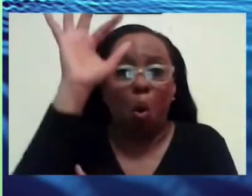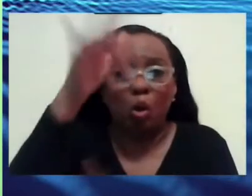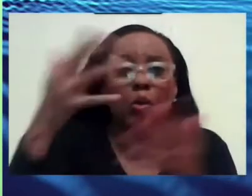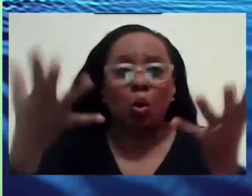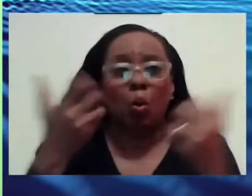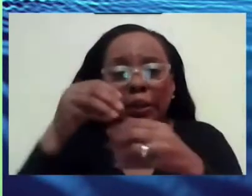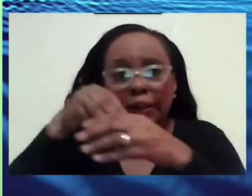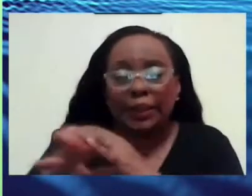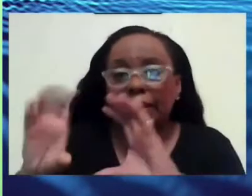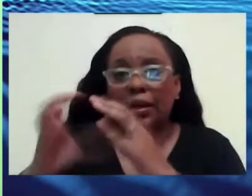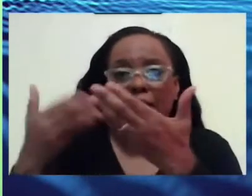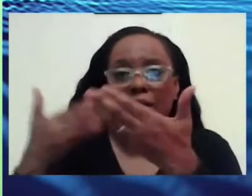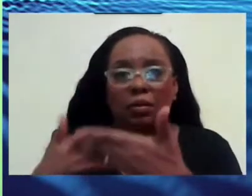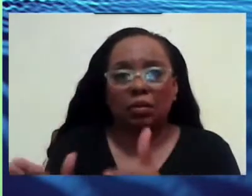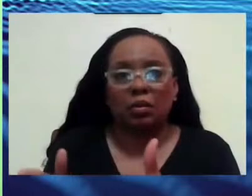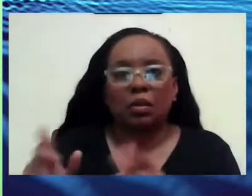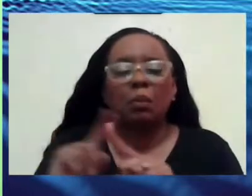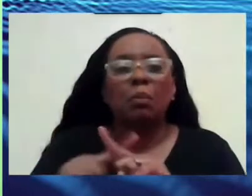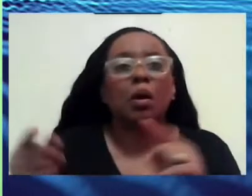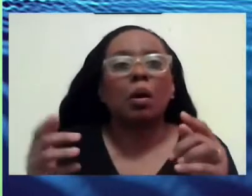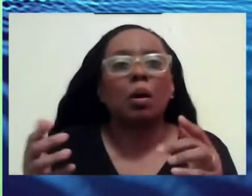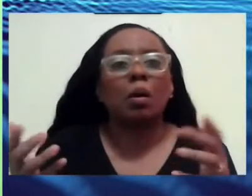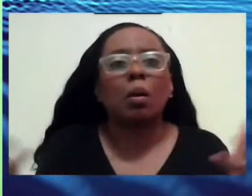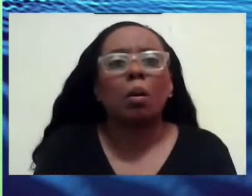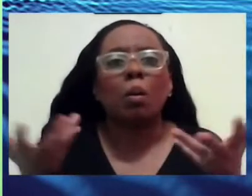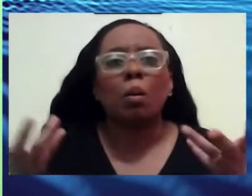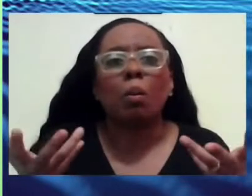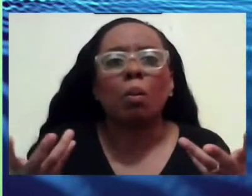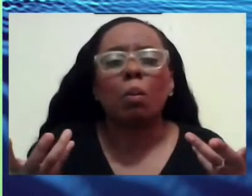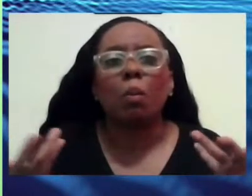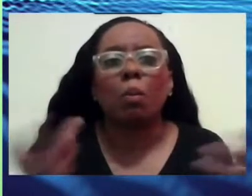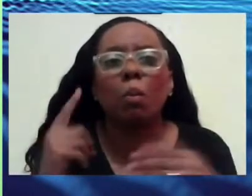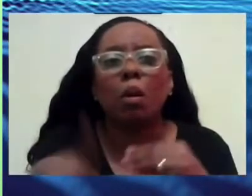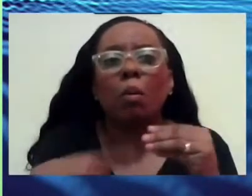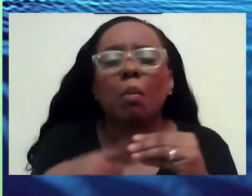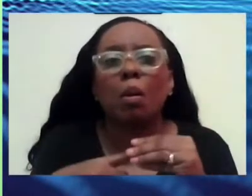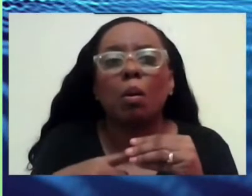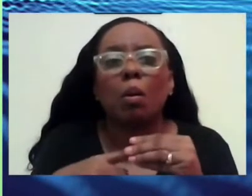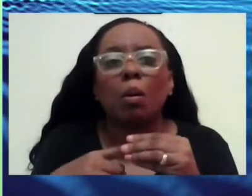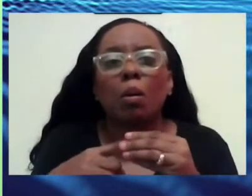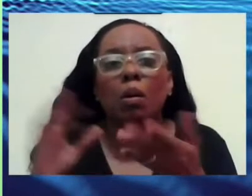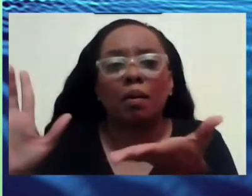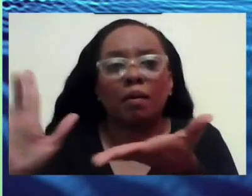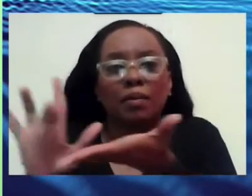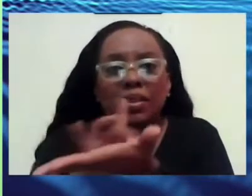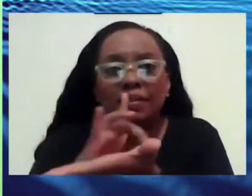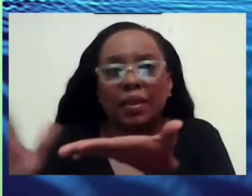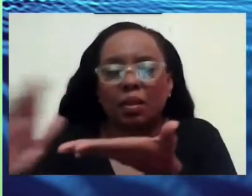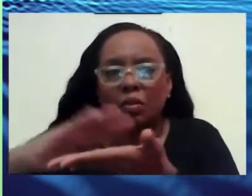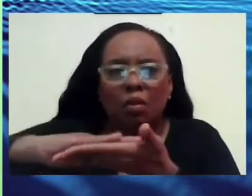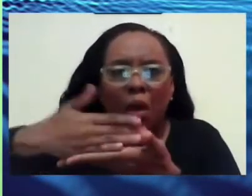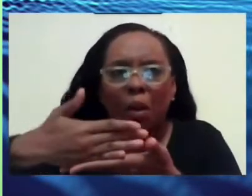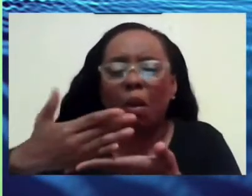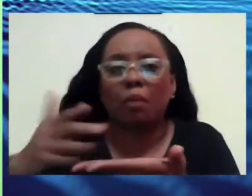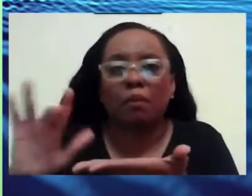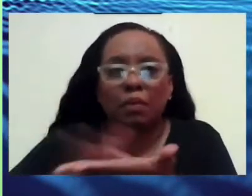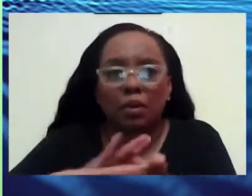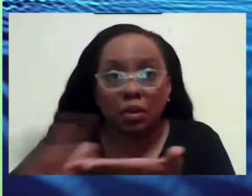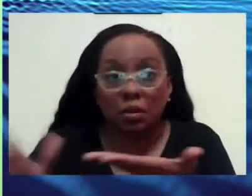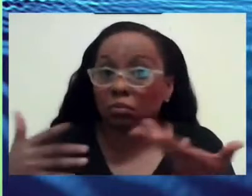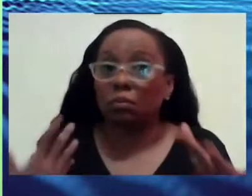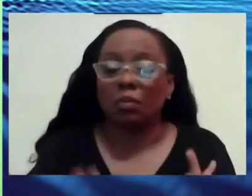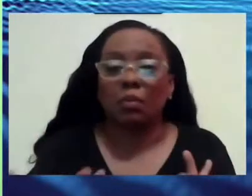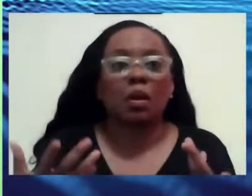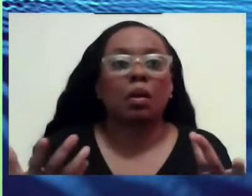we in terms of the devices? Is that something that is still being pursued, notwithstanding the fact that the desire is to get back to